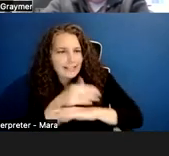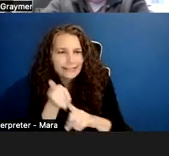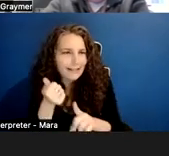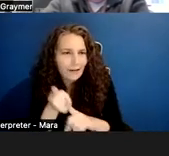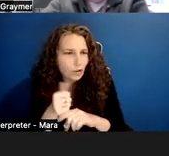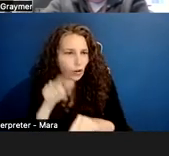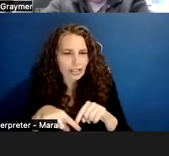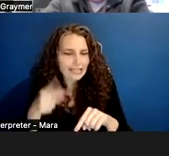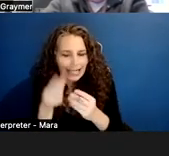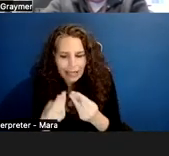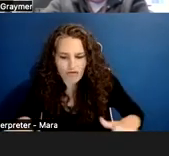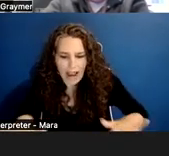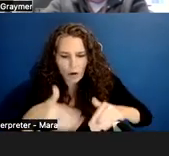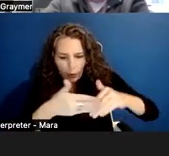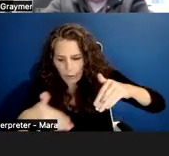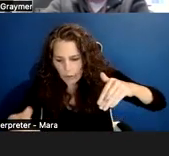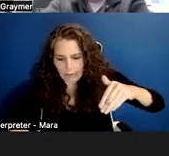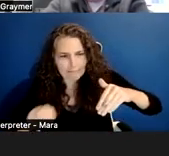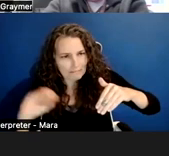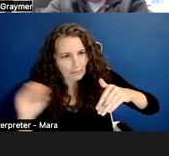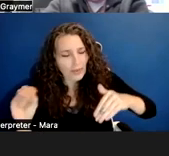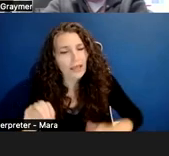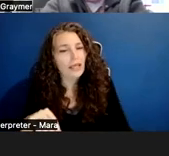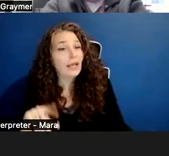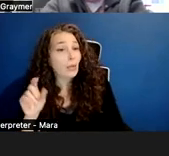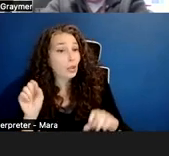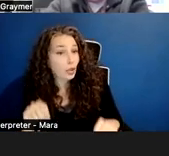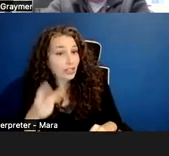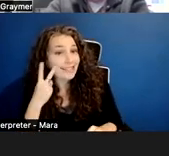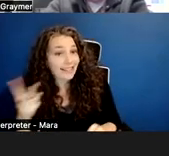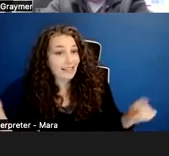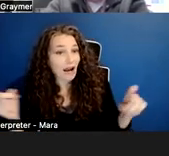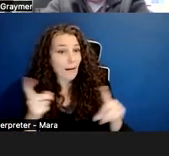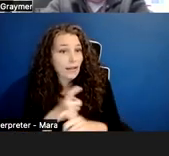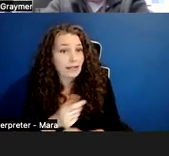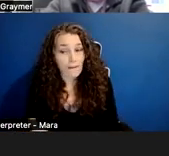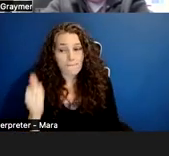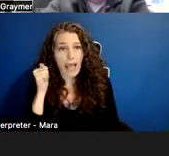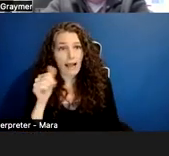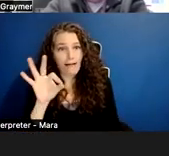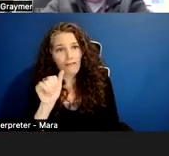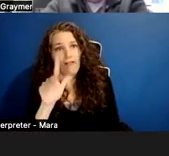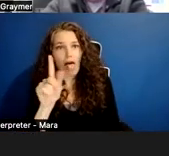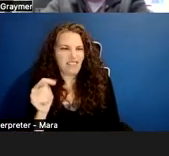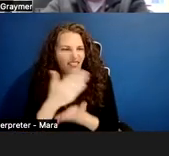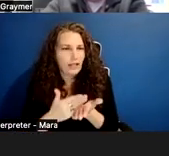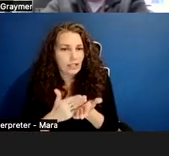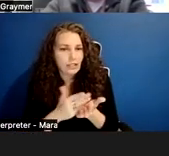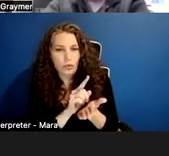see the somewhat complex back fault going up to the right that